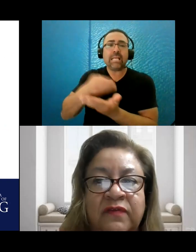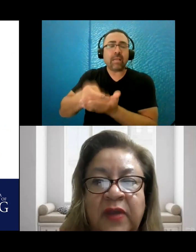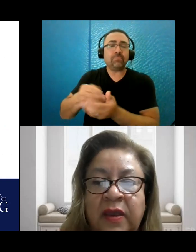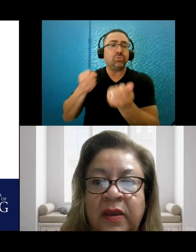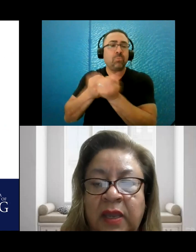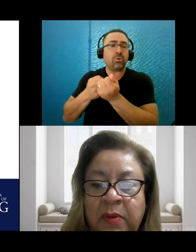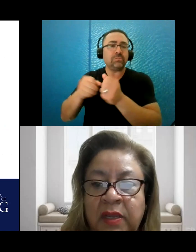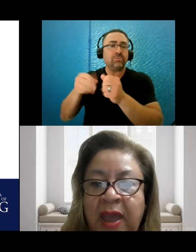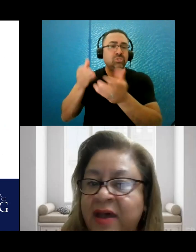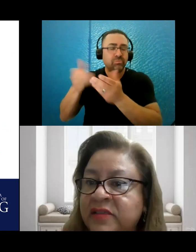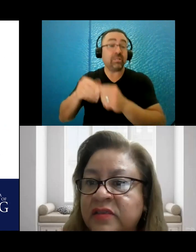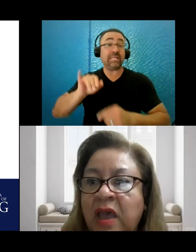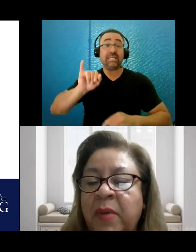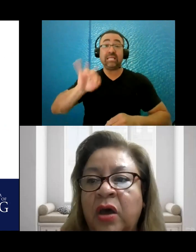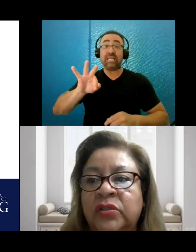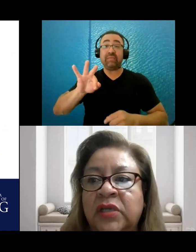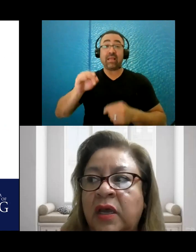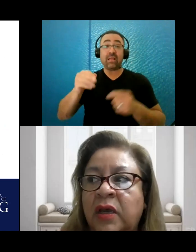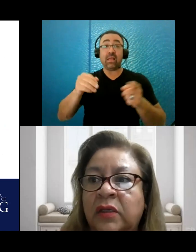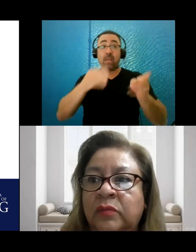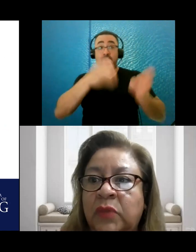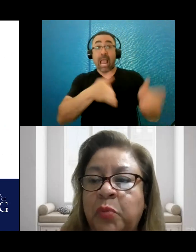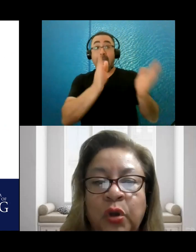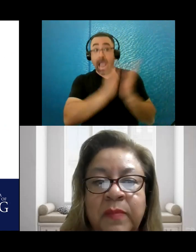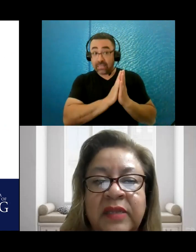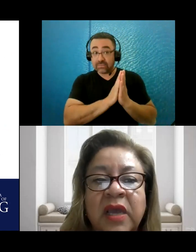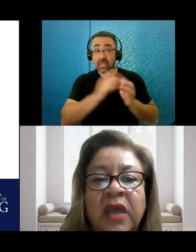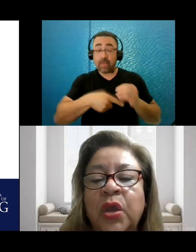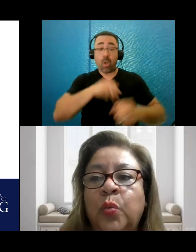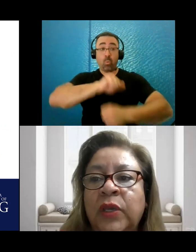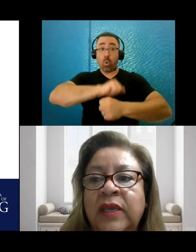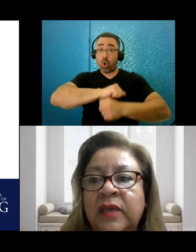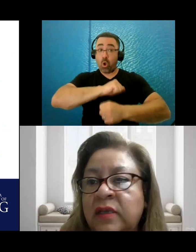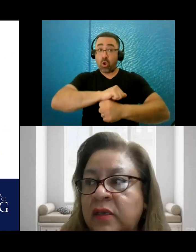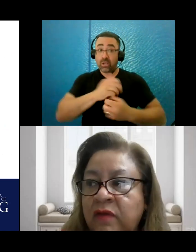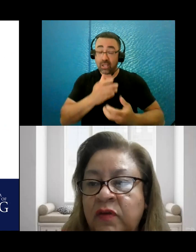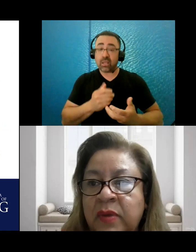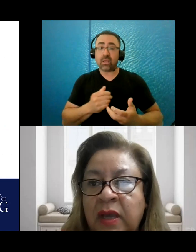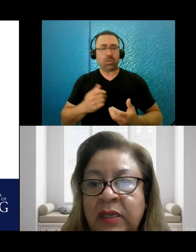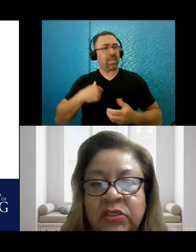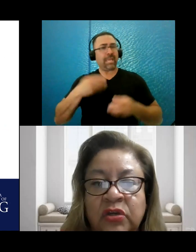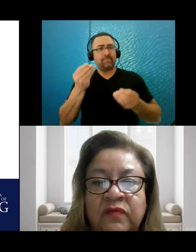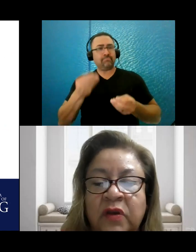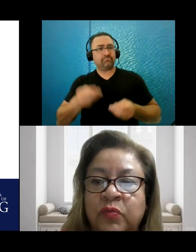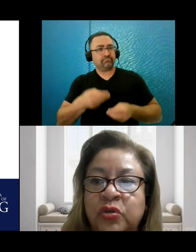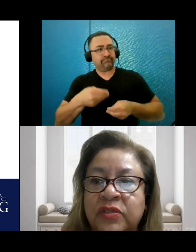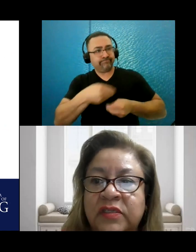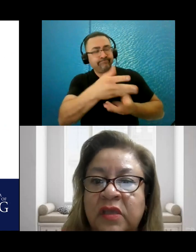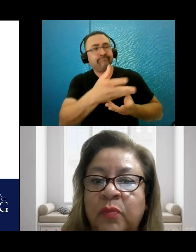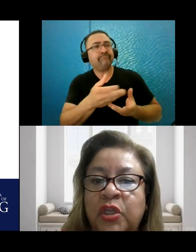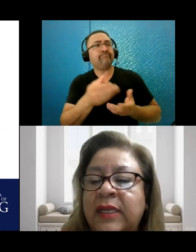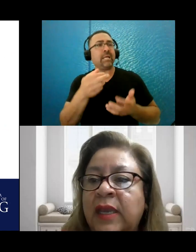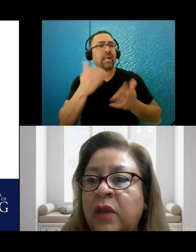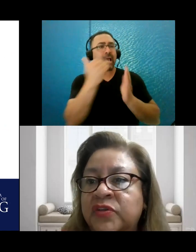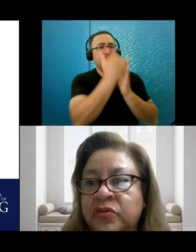So if anybody asks about employment, we give them a list of resources